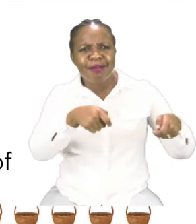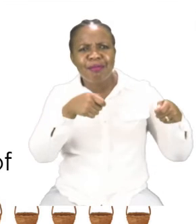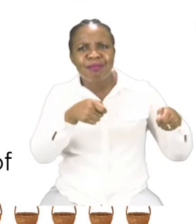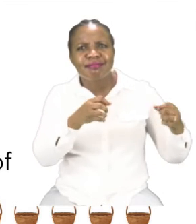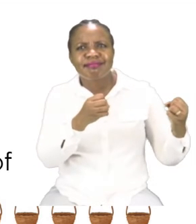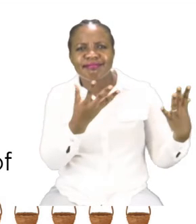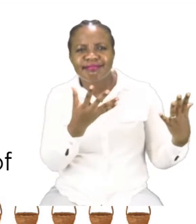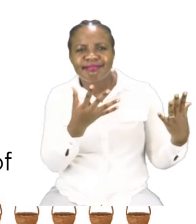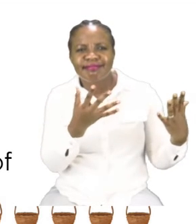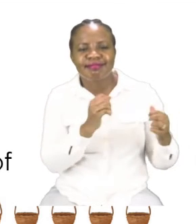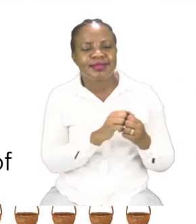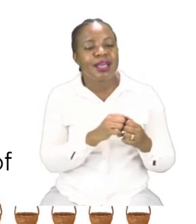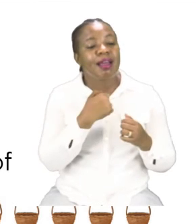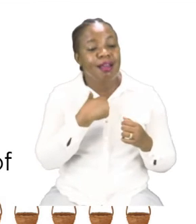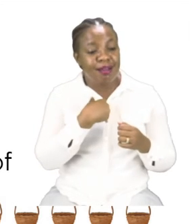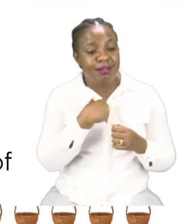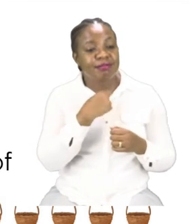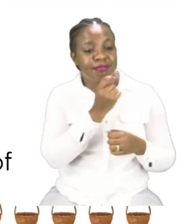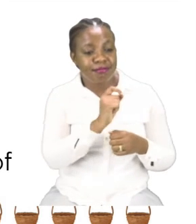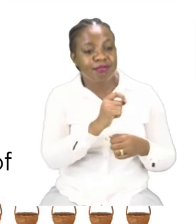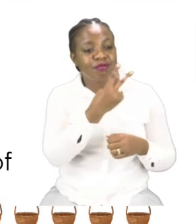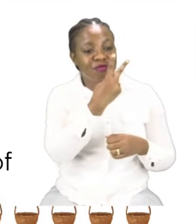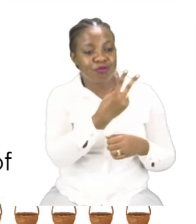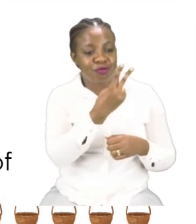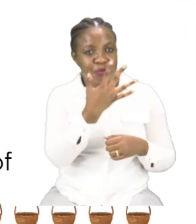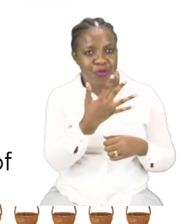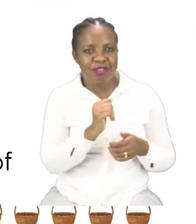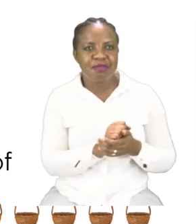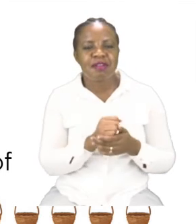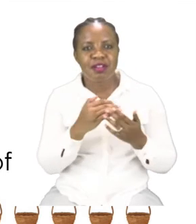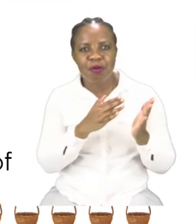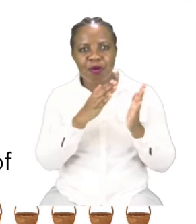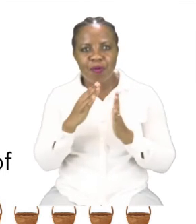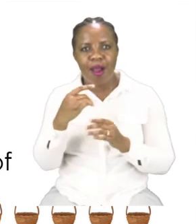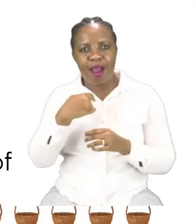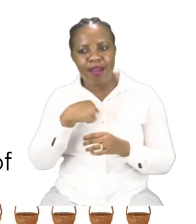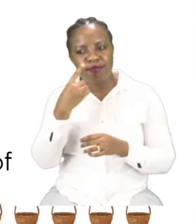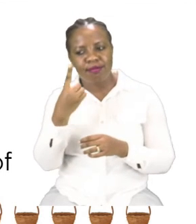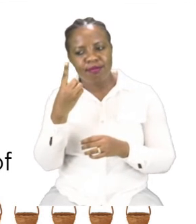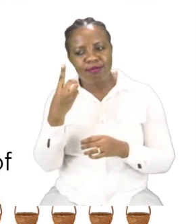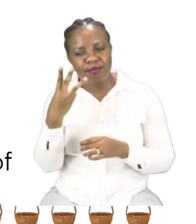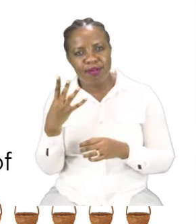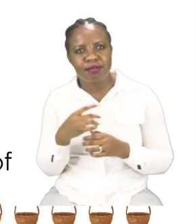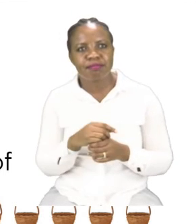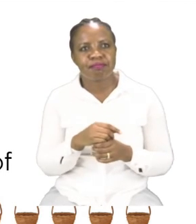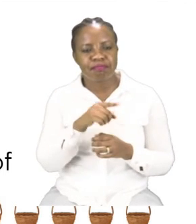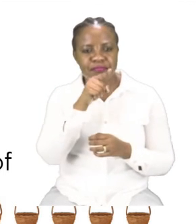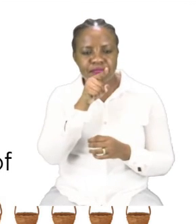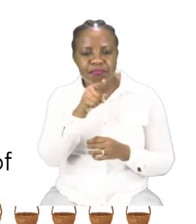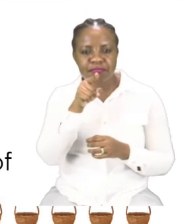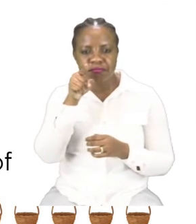going to write 25. And now let us count the pots. Take your finger and